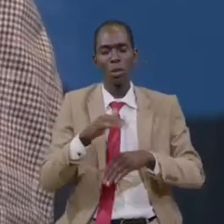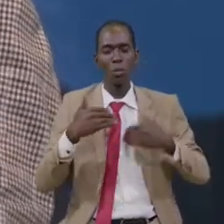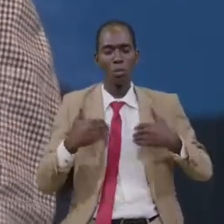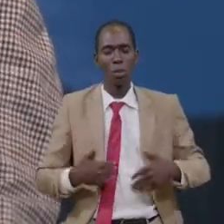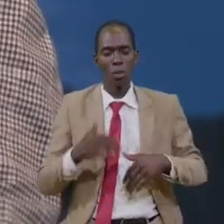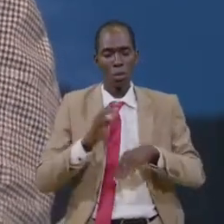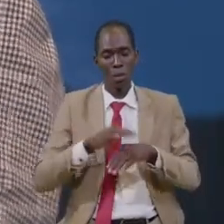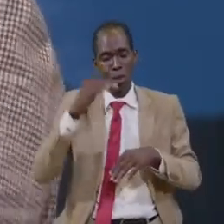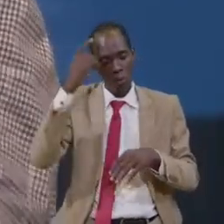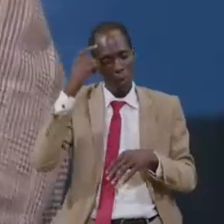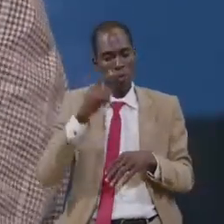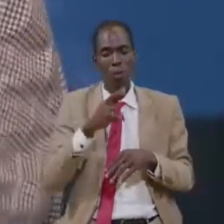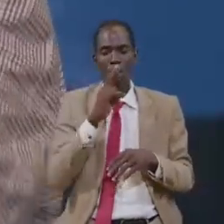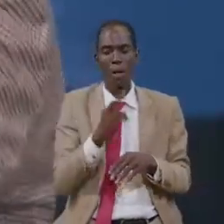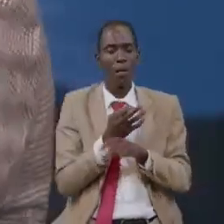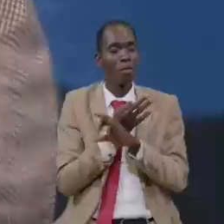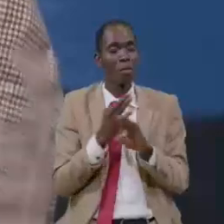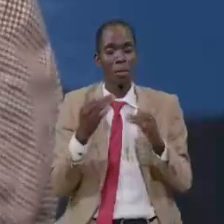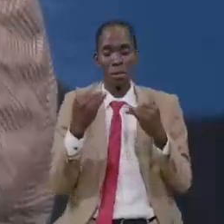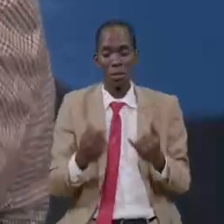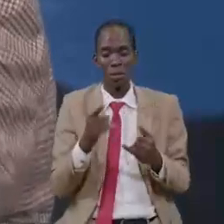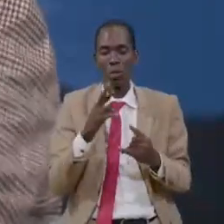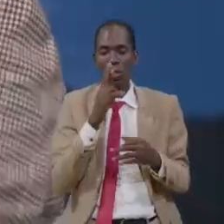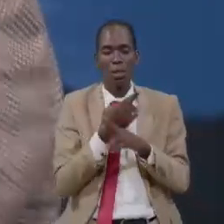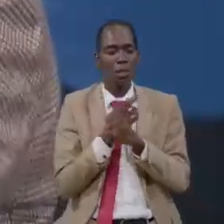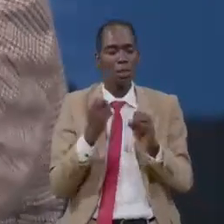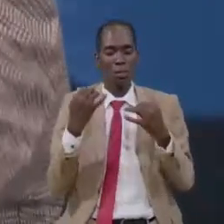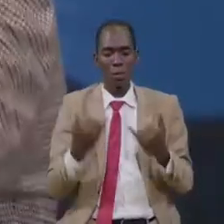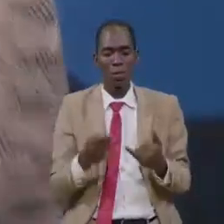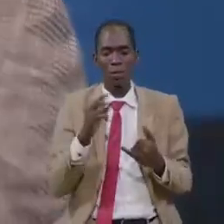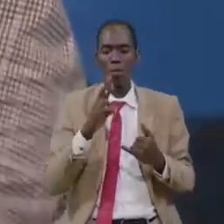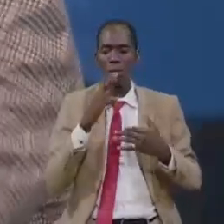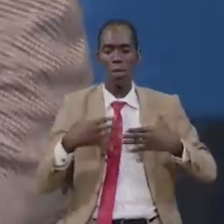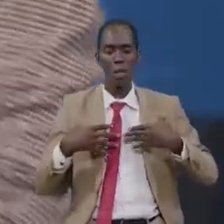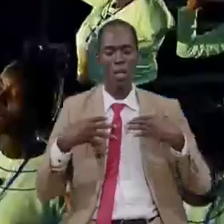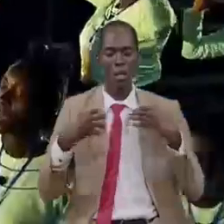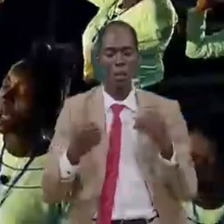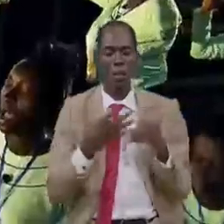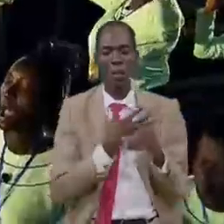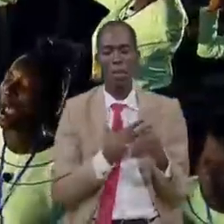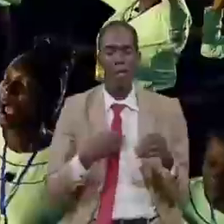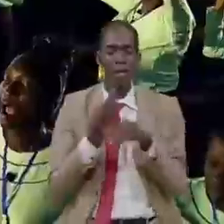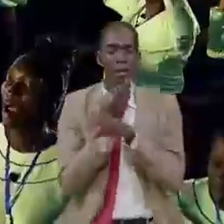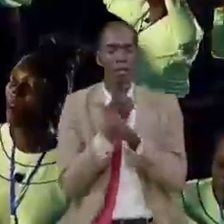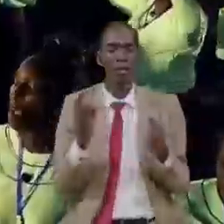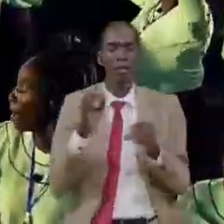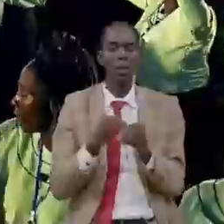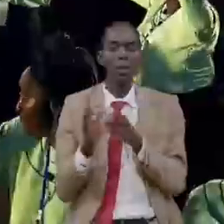released now, you are redeemed now, you are healed and delivered in Jesus' name.